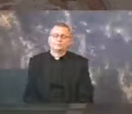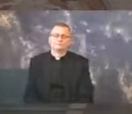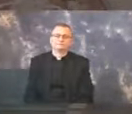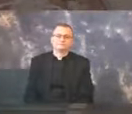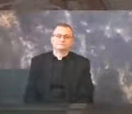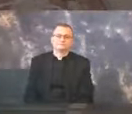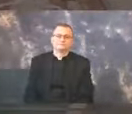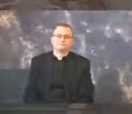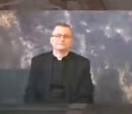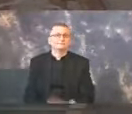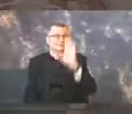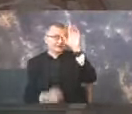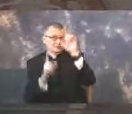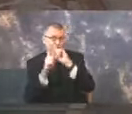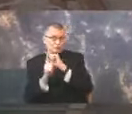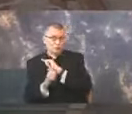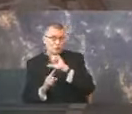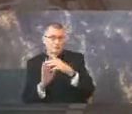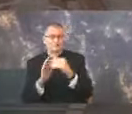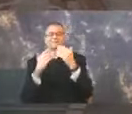The word of the Lord.